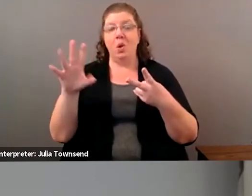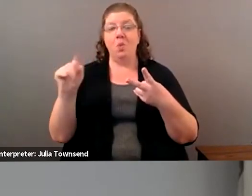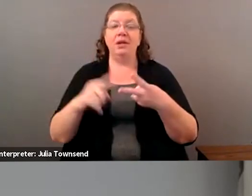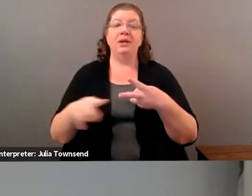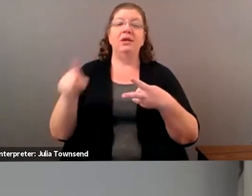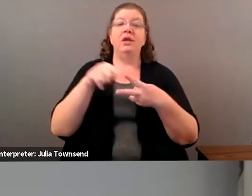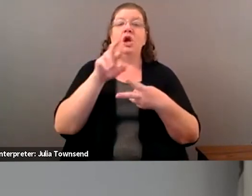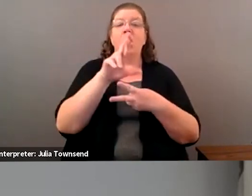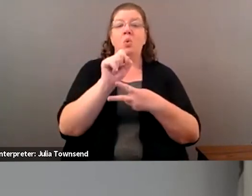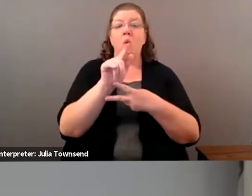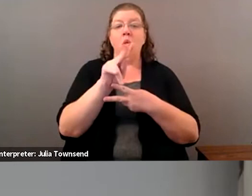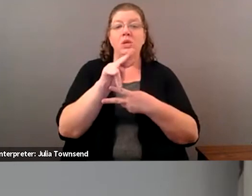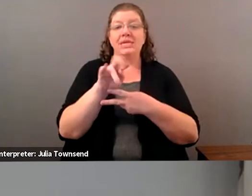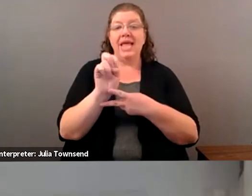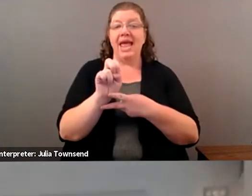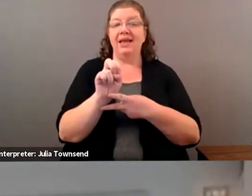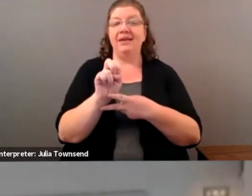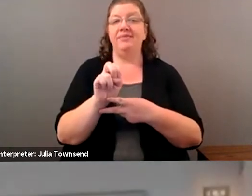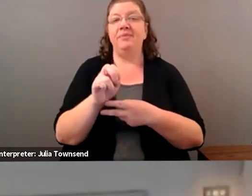Crawford.